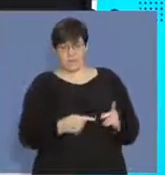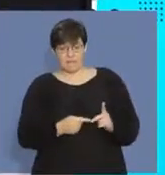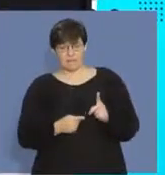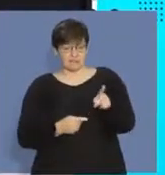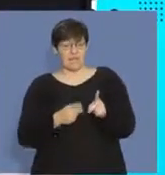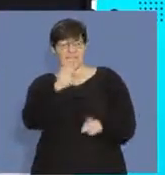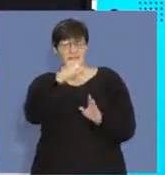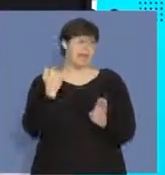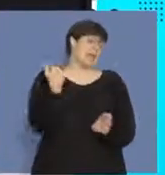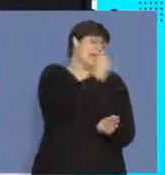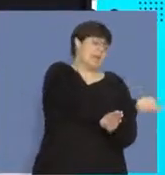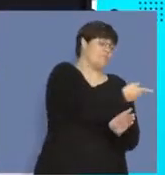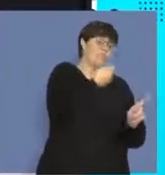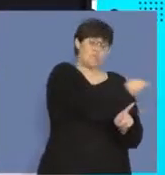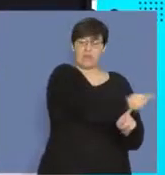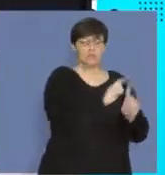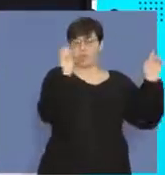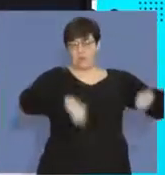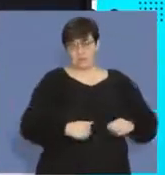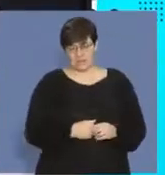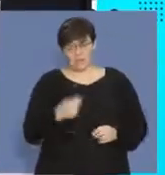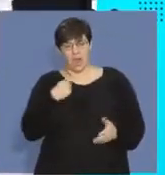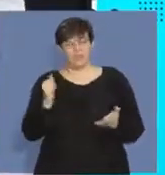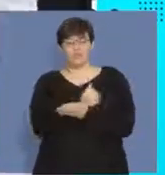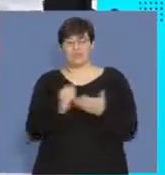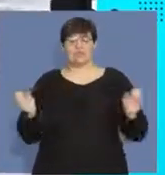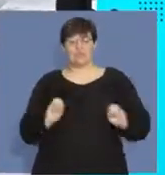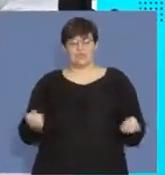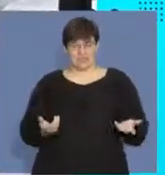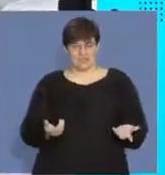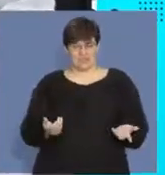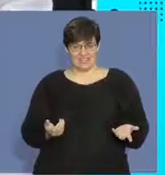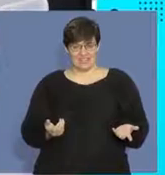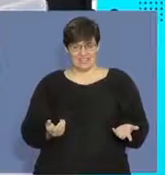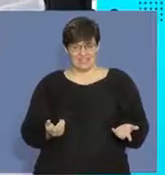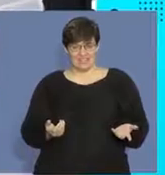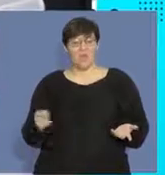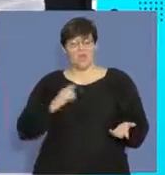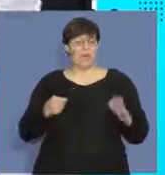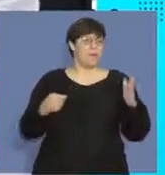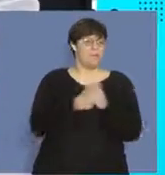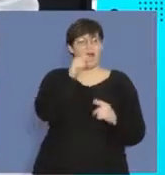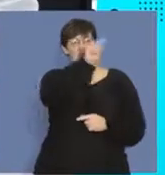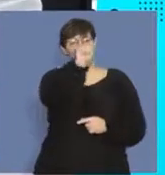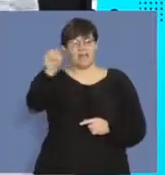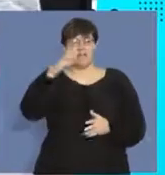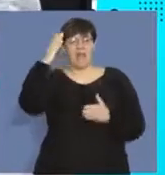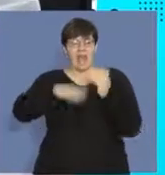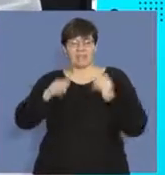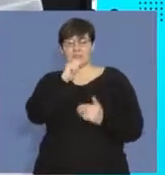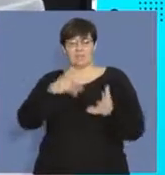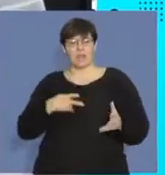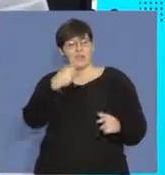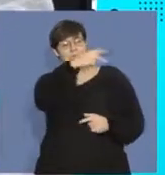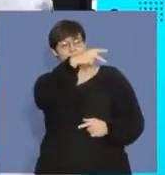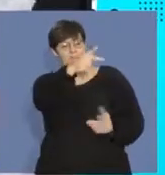back. Think of that, right? The business is paying the VAT because obviously it's seen as an end